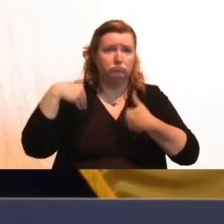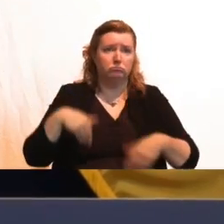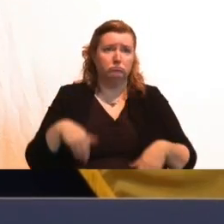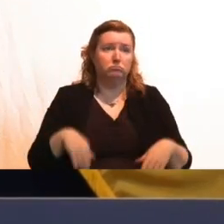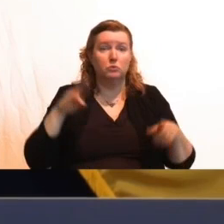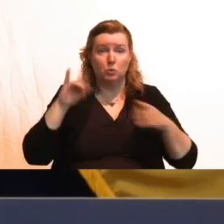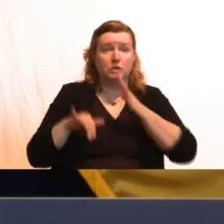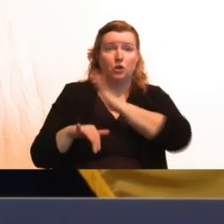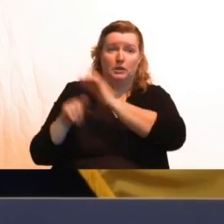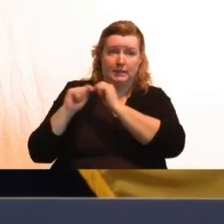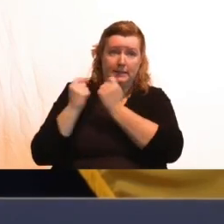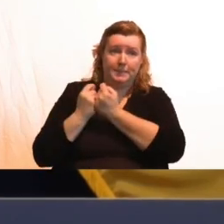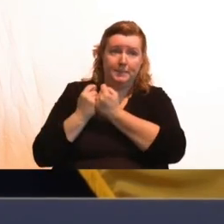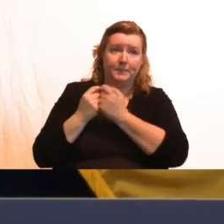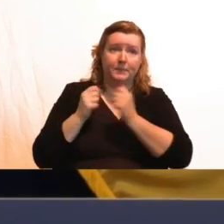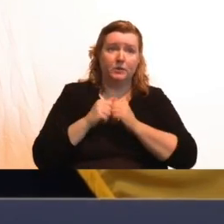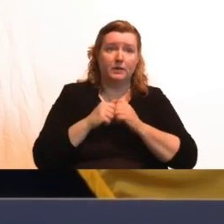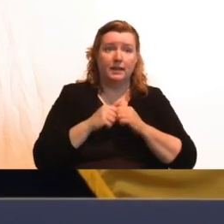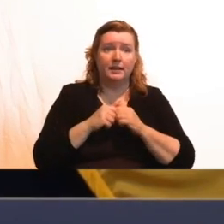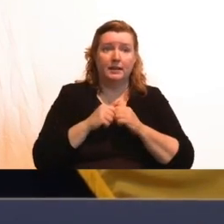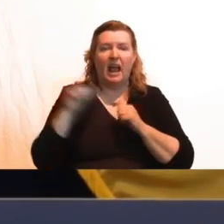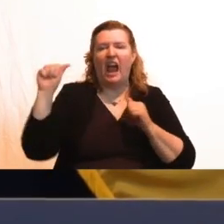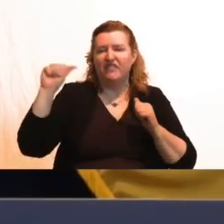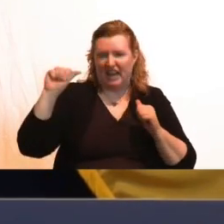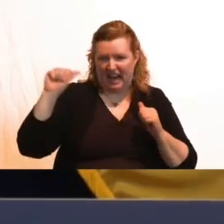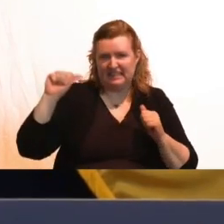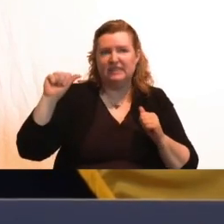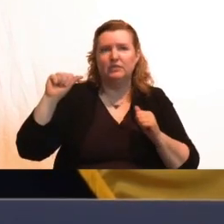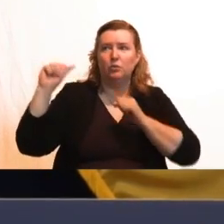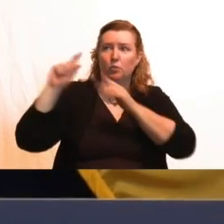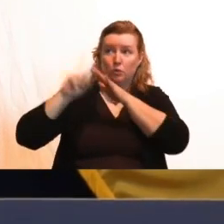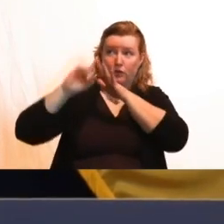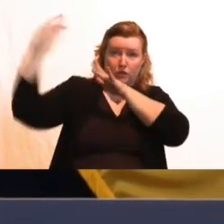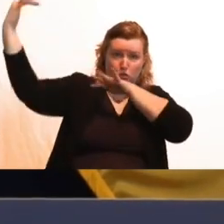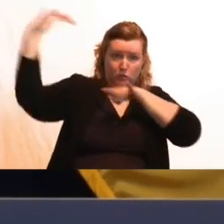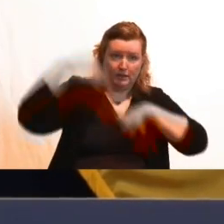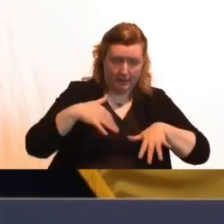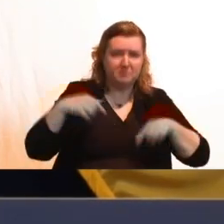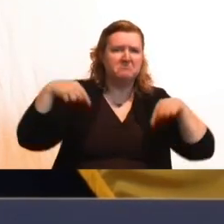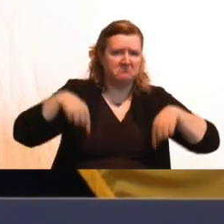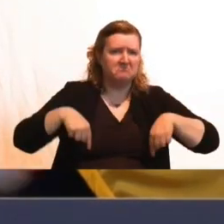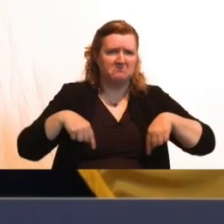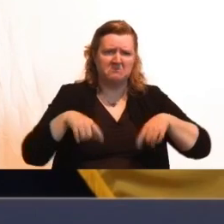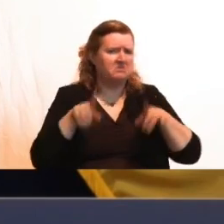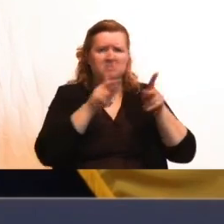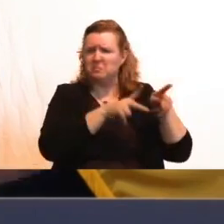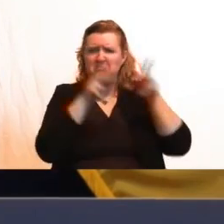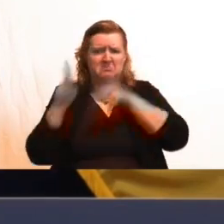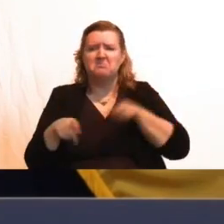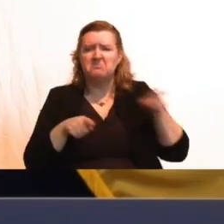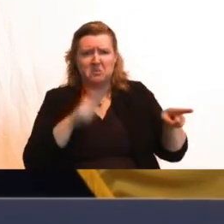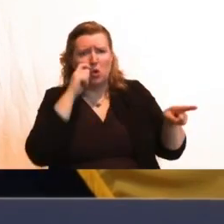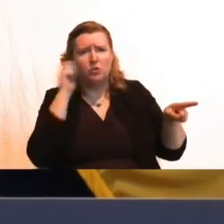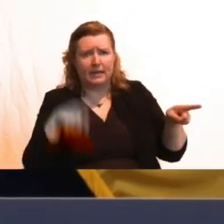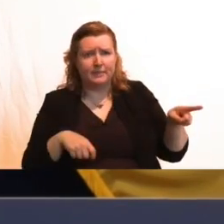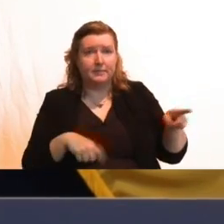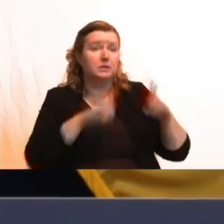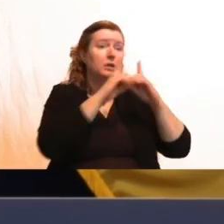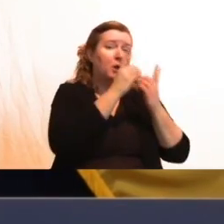You'd have Department of Education involved in a big way. You'd have probably our military bases, National Guard, State